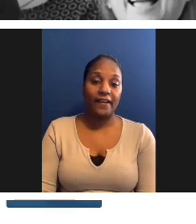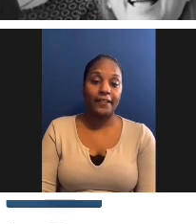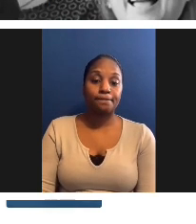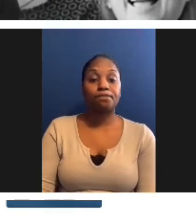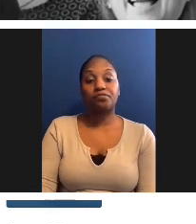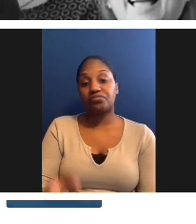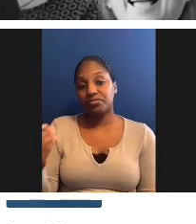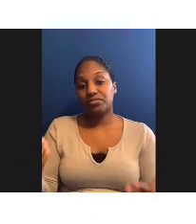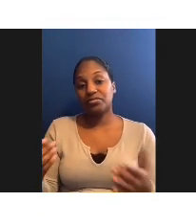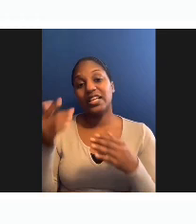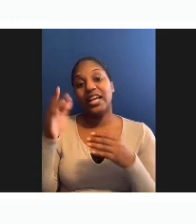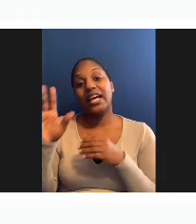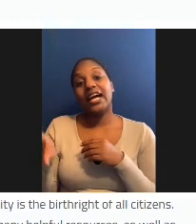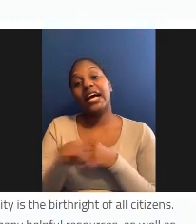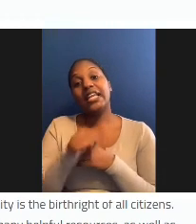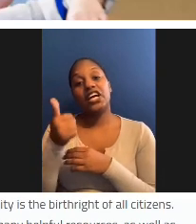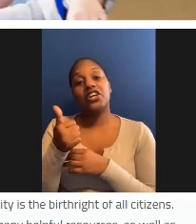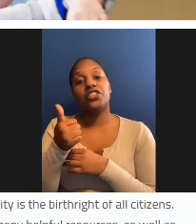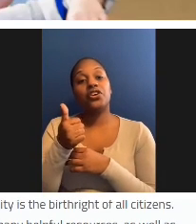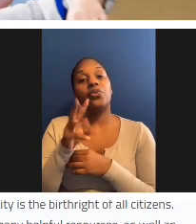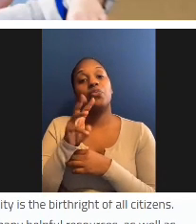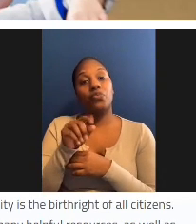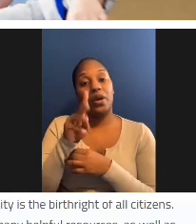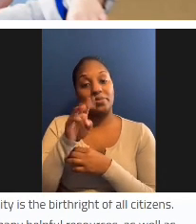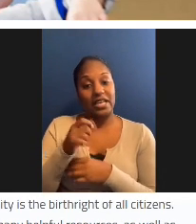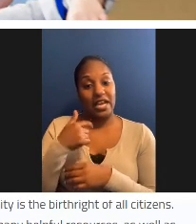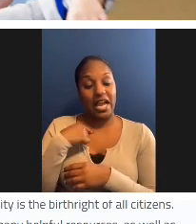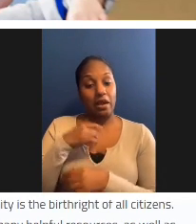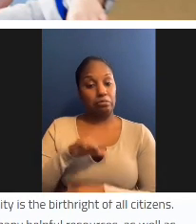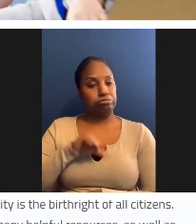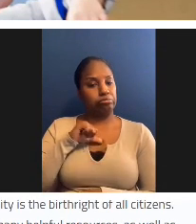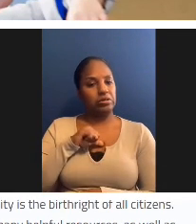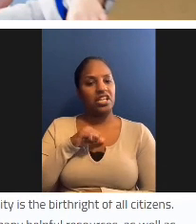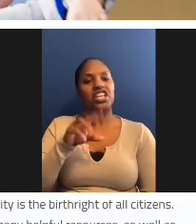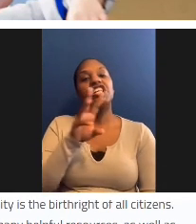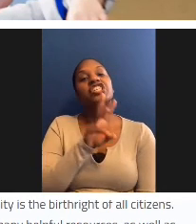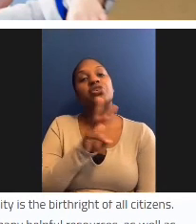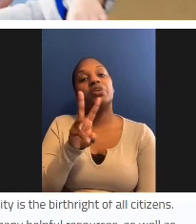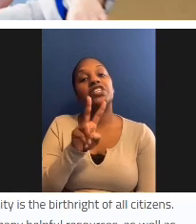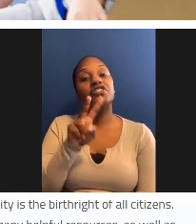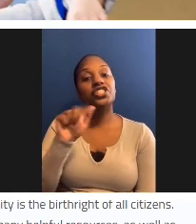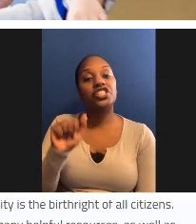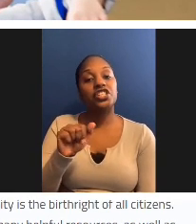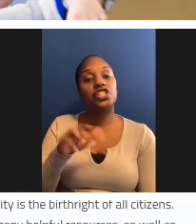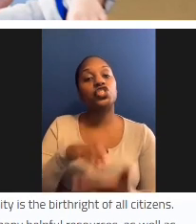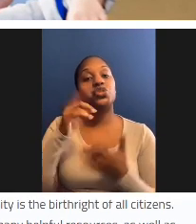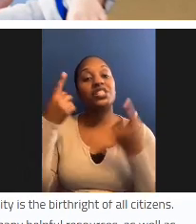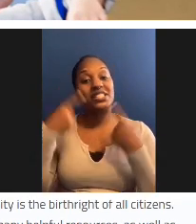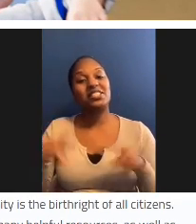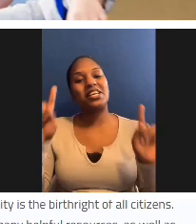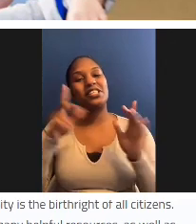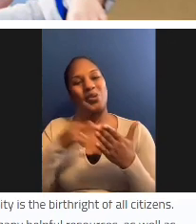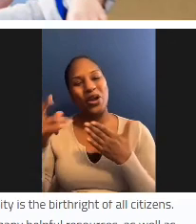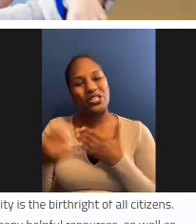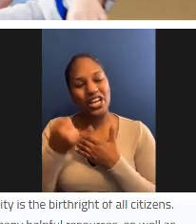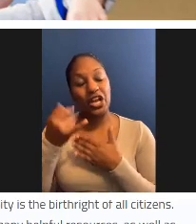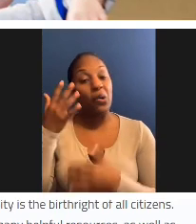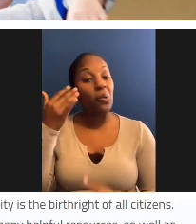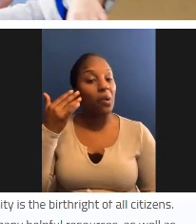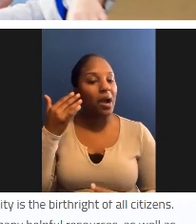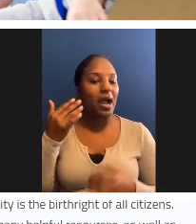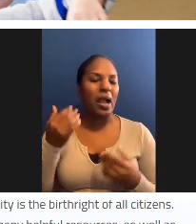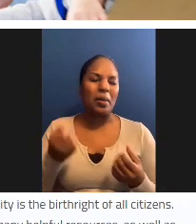website that I'm particularly proud of is the West Virginia Student Success Project. Many times